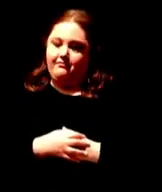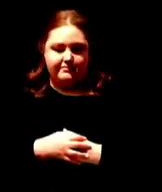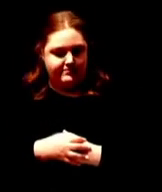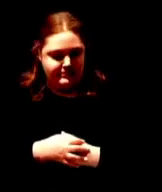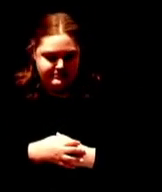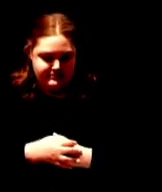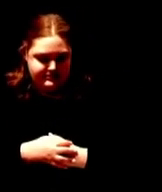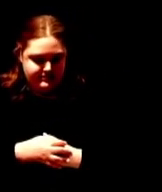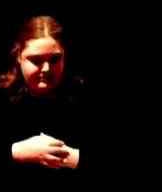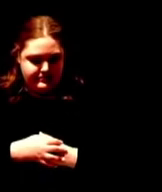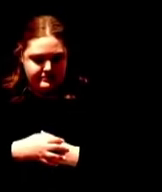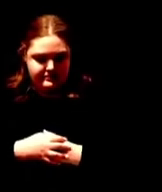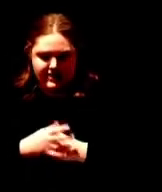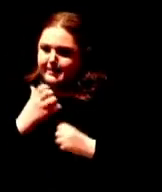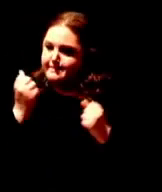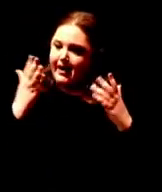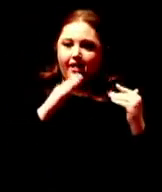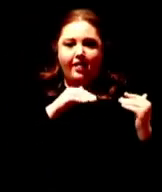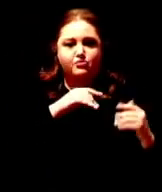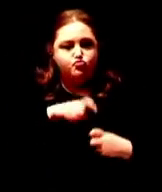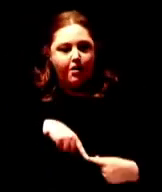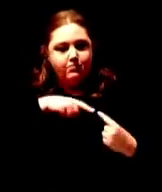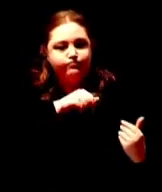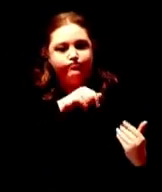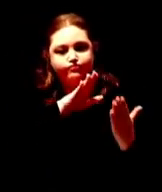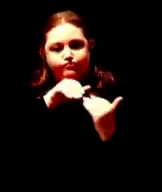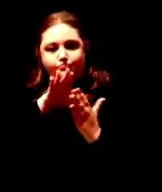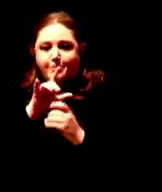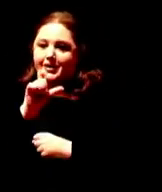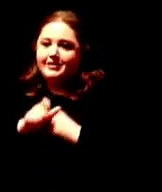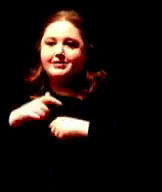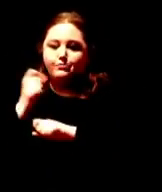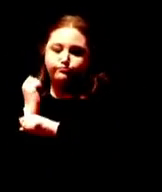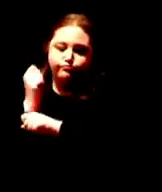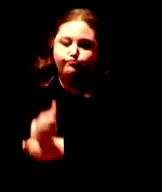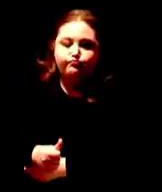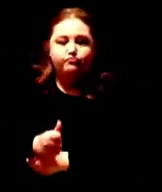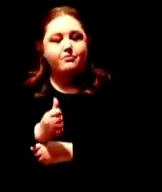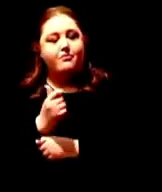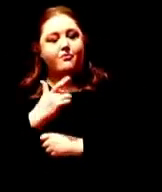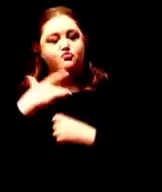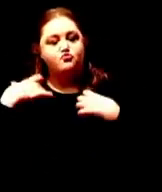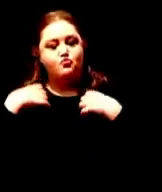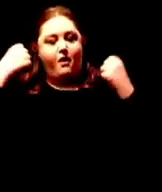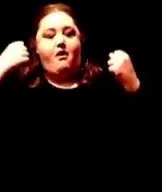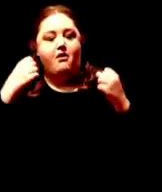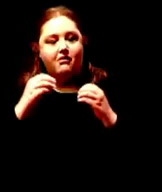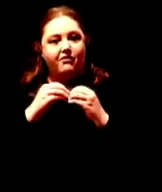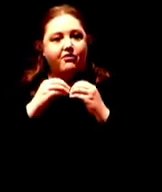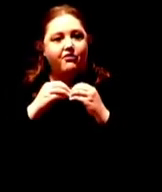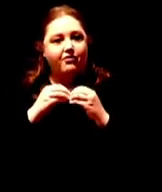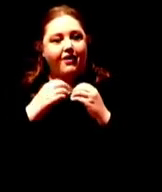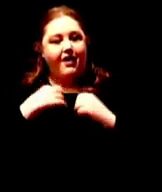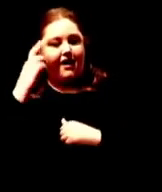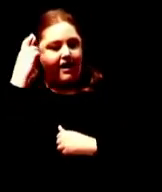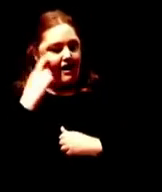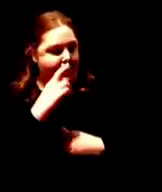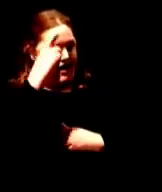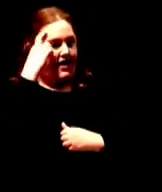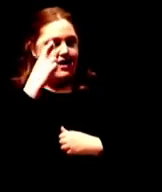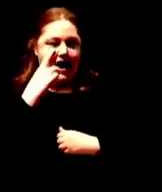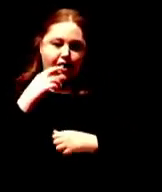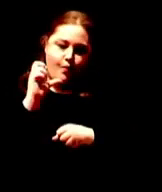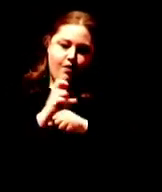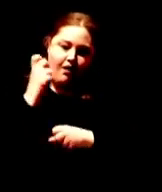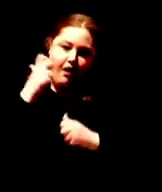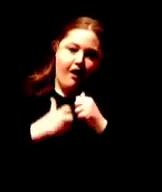every odd placed against me, but every time I overcame these, it made me a stronger person because it made me realize I had to work twice